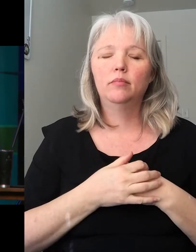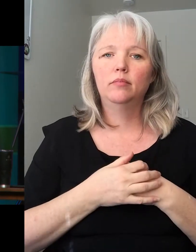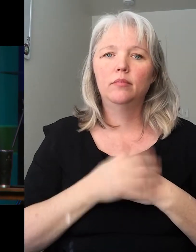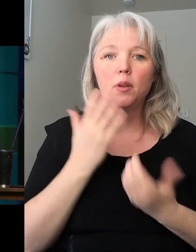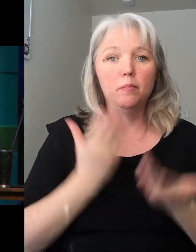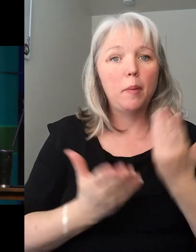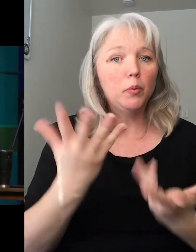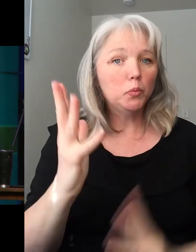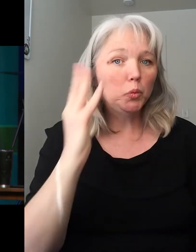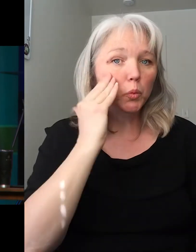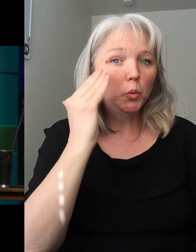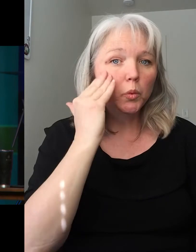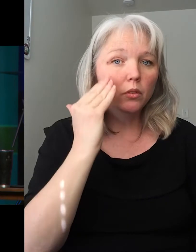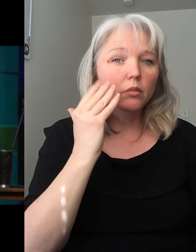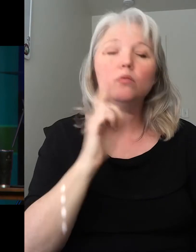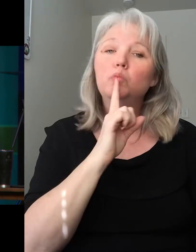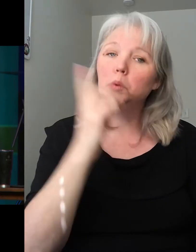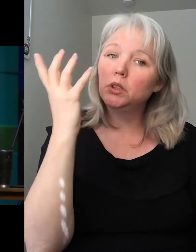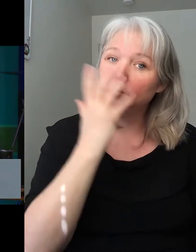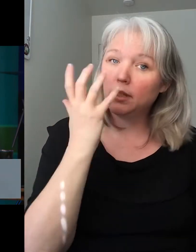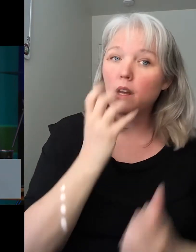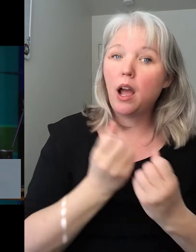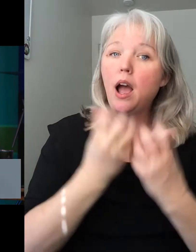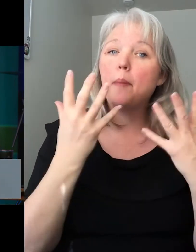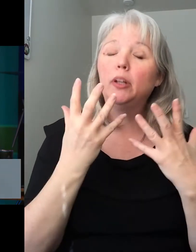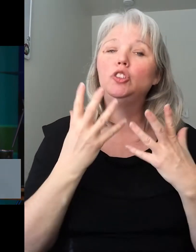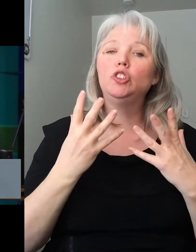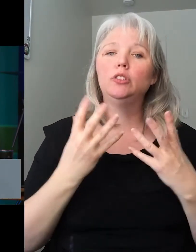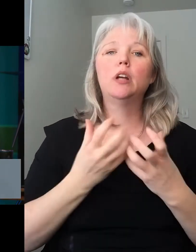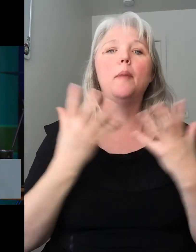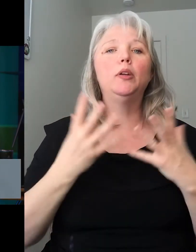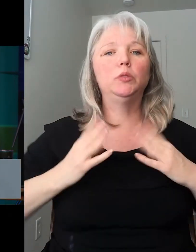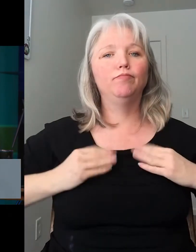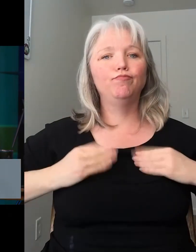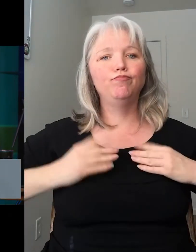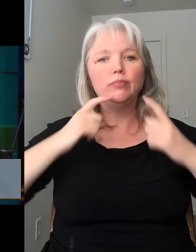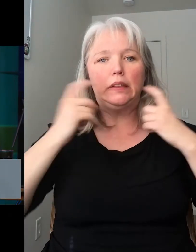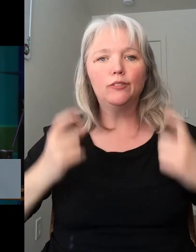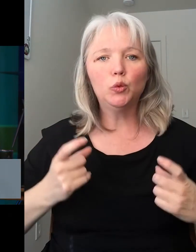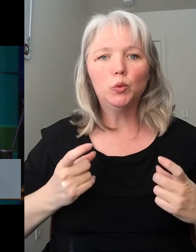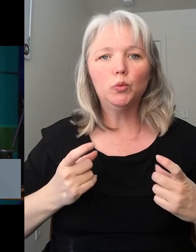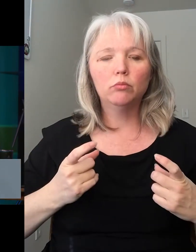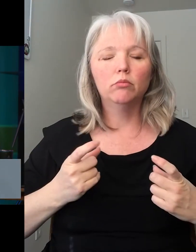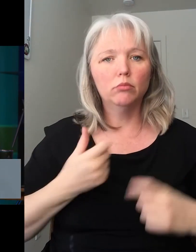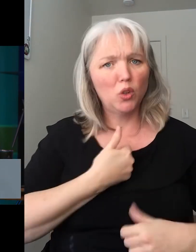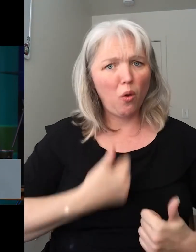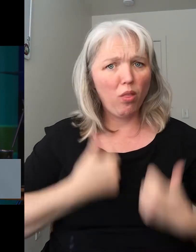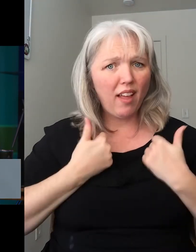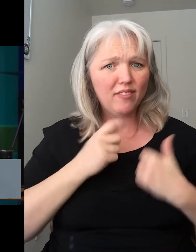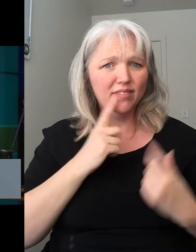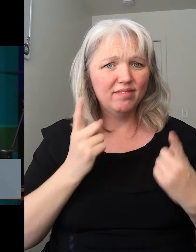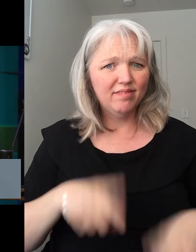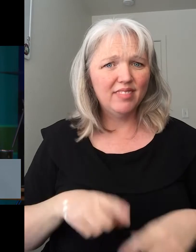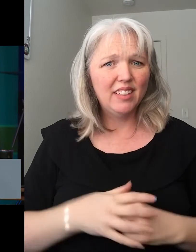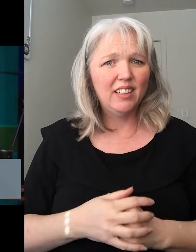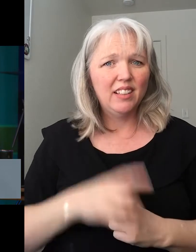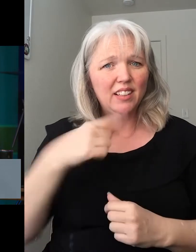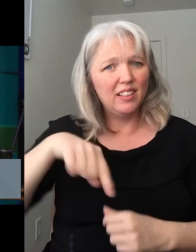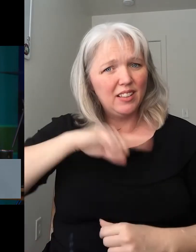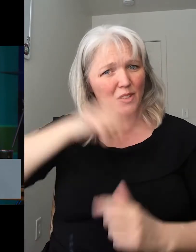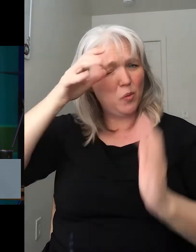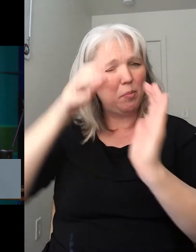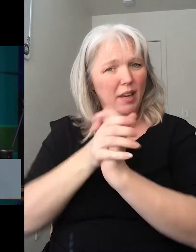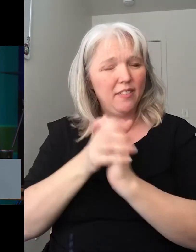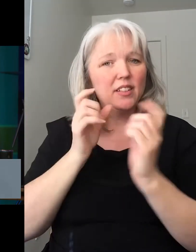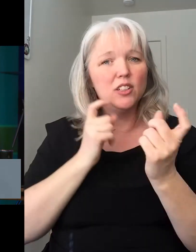You may know this. It's amazing how much we tolerate evil, even in our own lives.